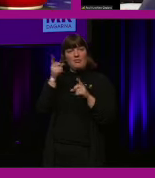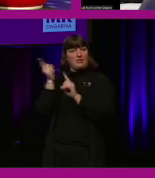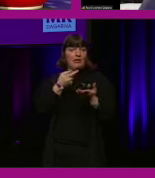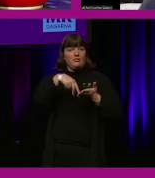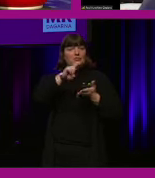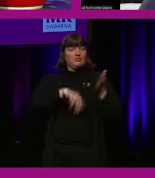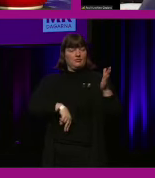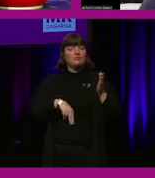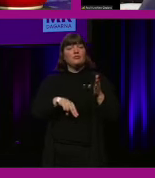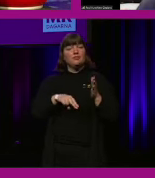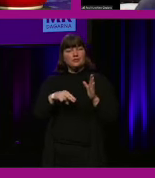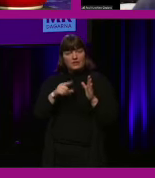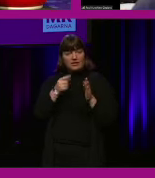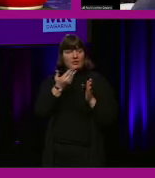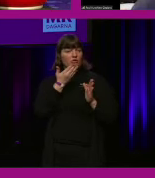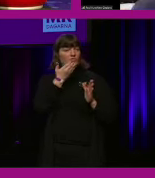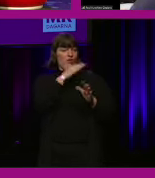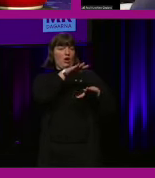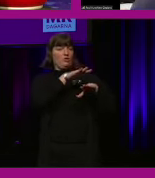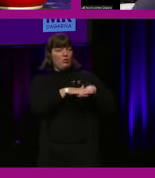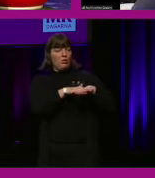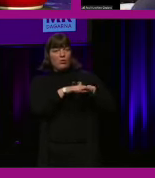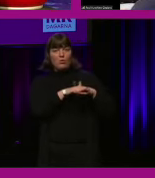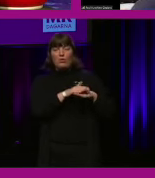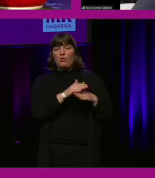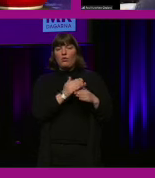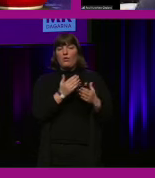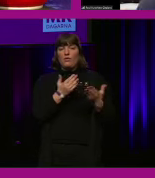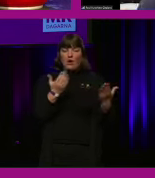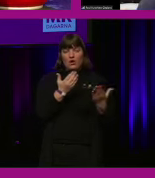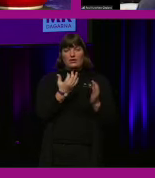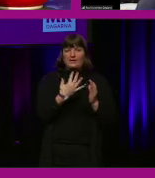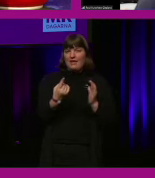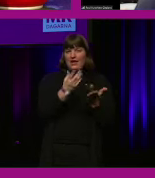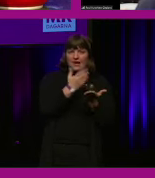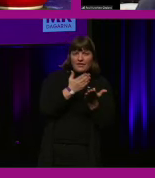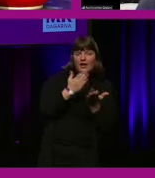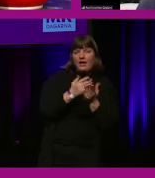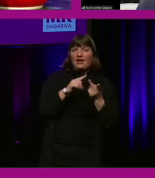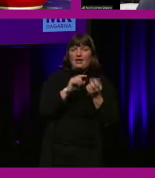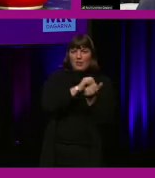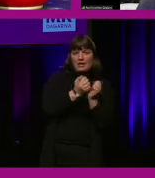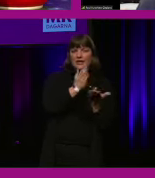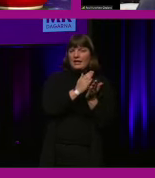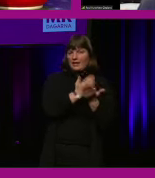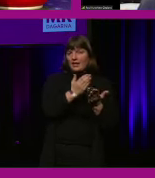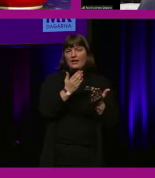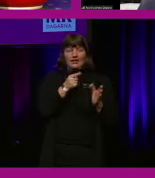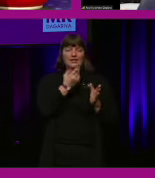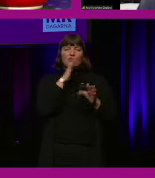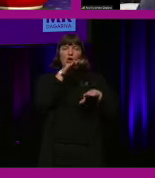It responds to the breaches of civil and political rights. It was response to the causes